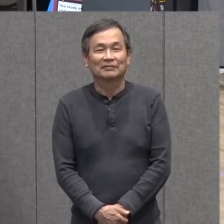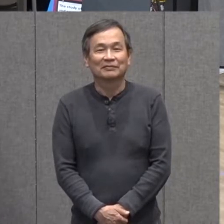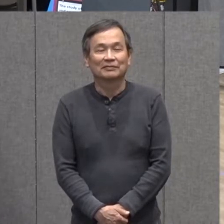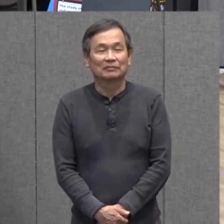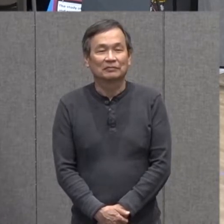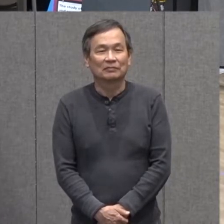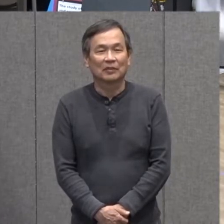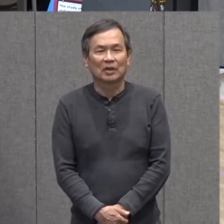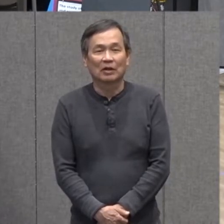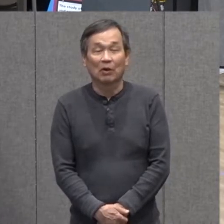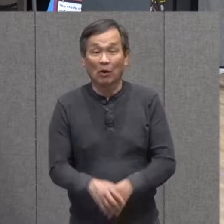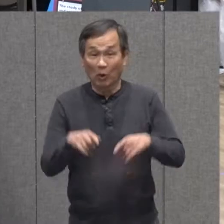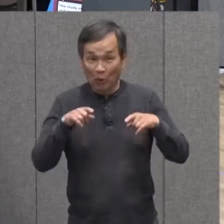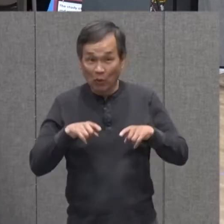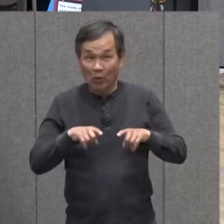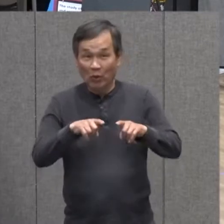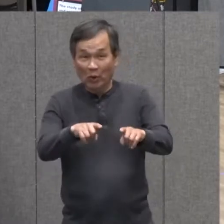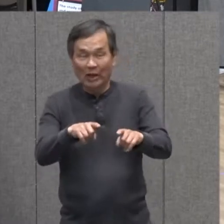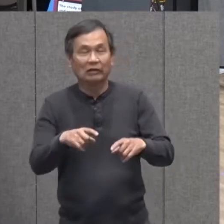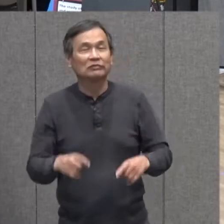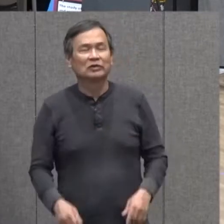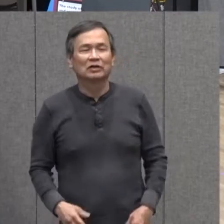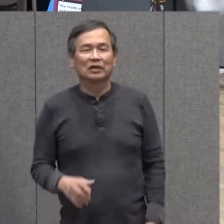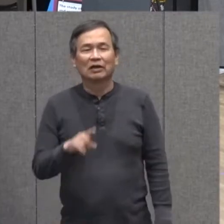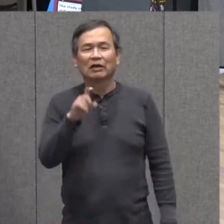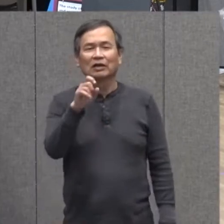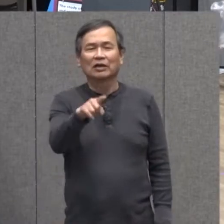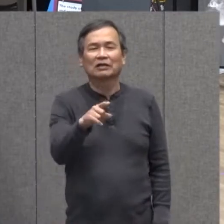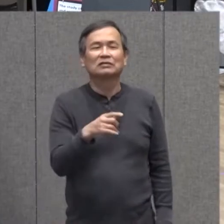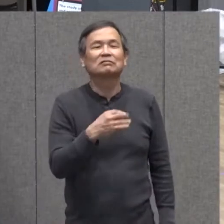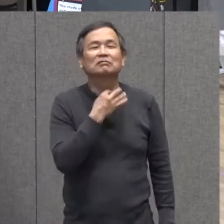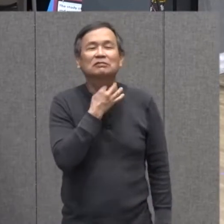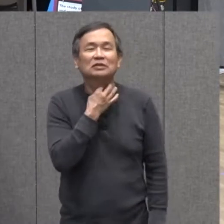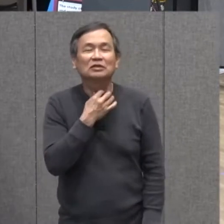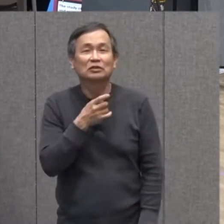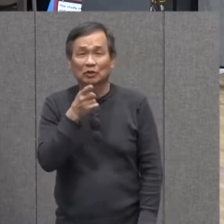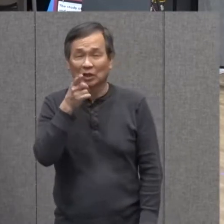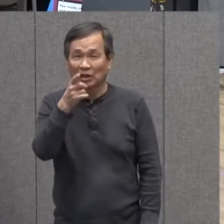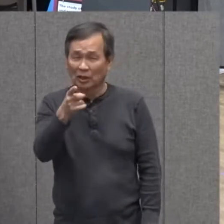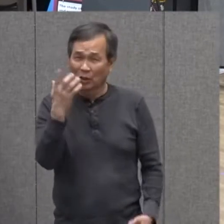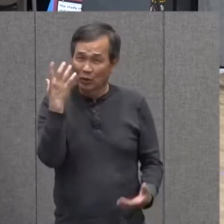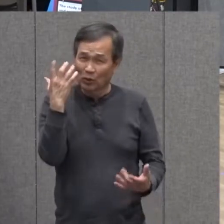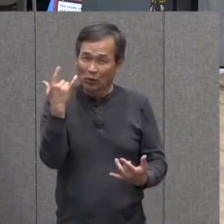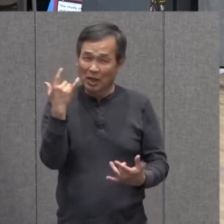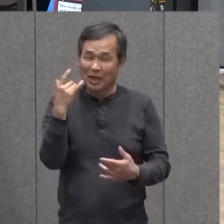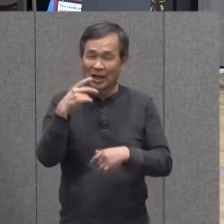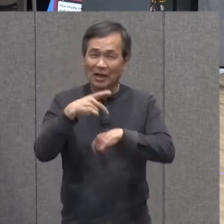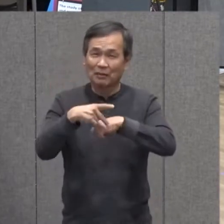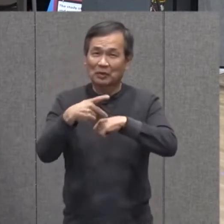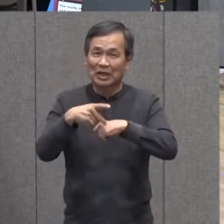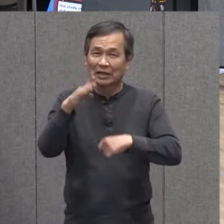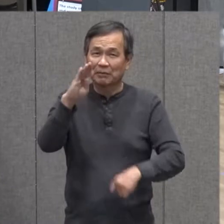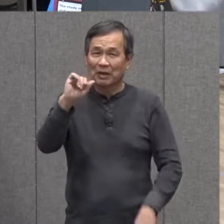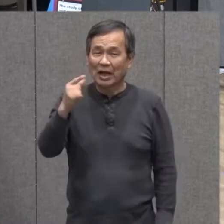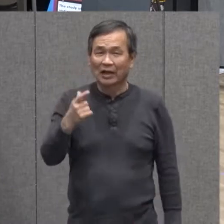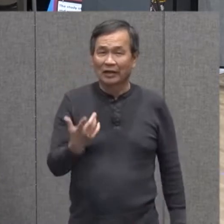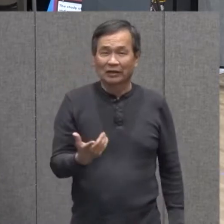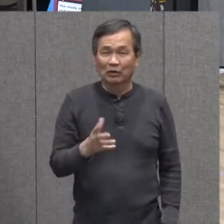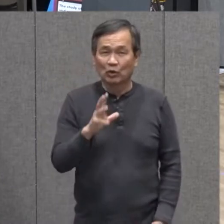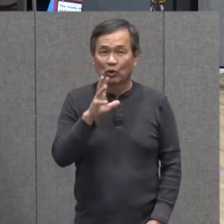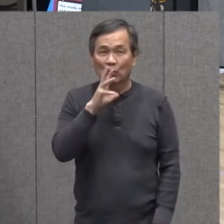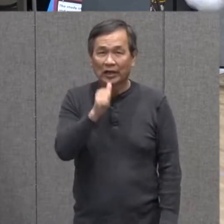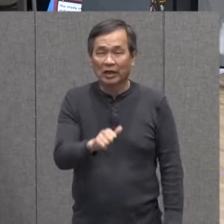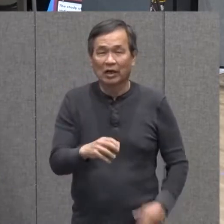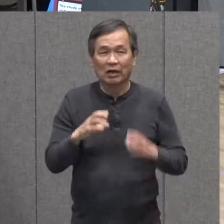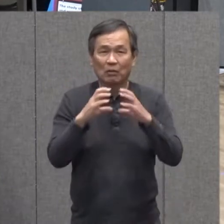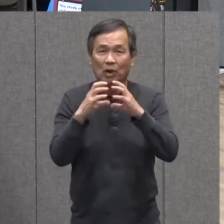So I have a question. Why do you suppose we're starting off using a plastic bag rather than a